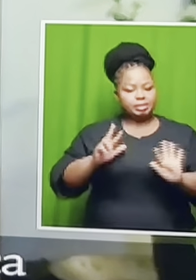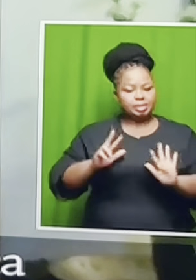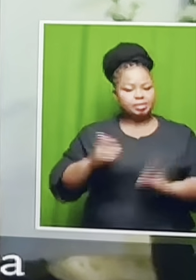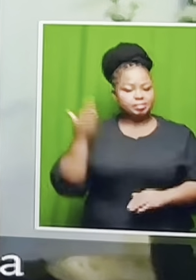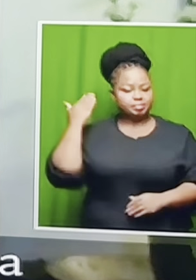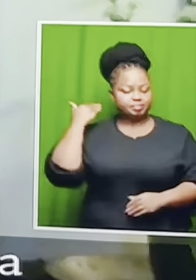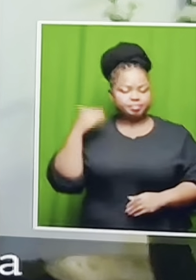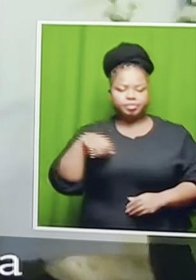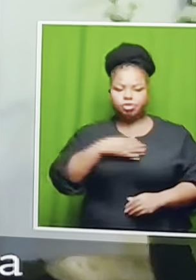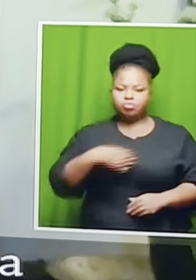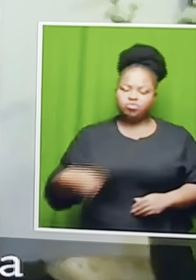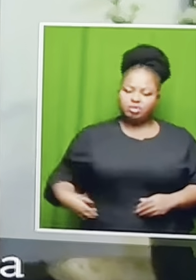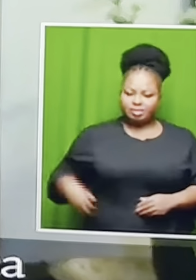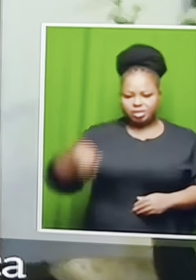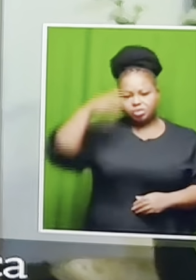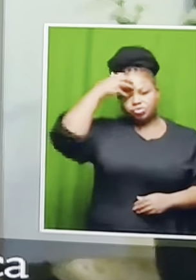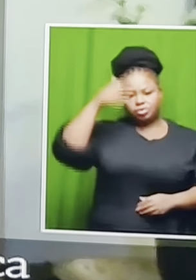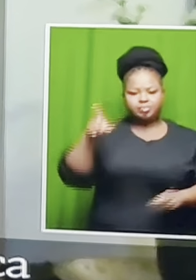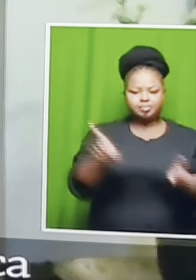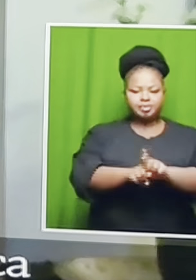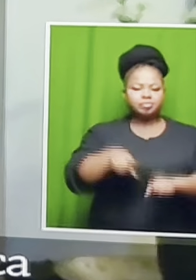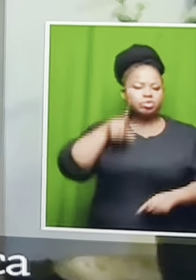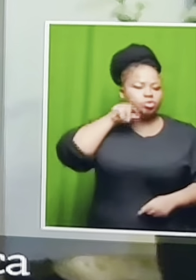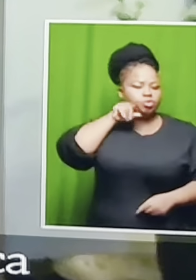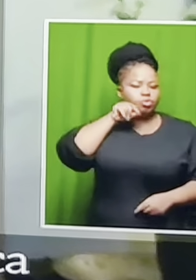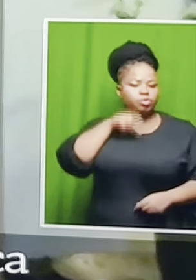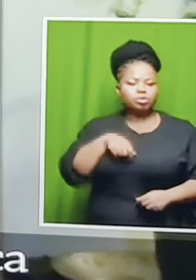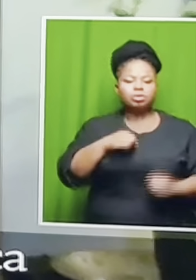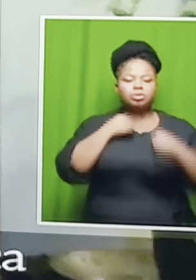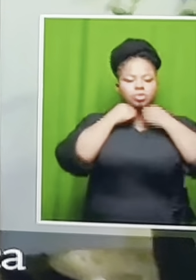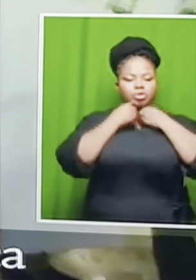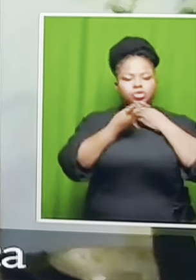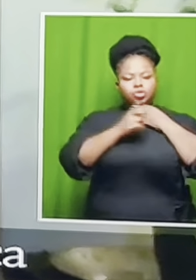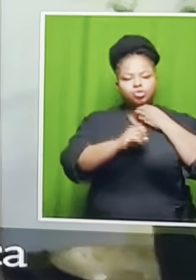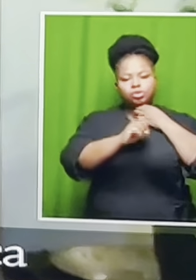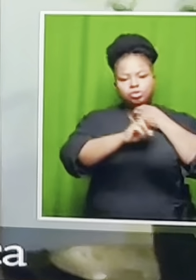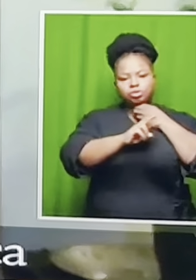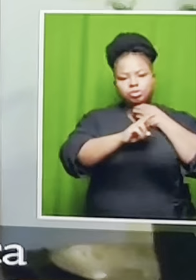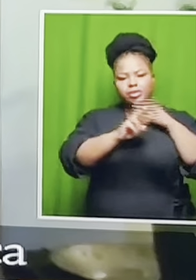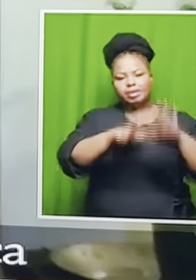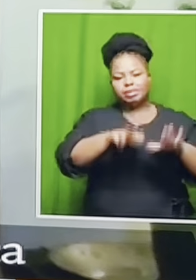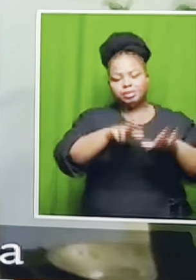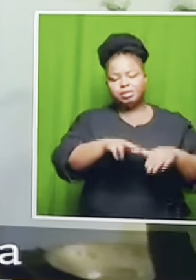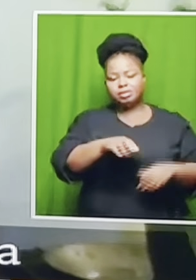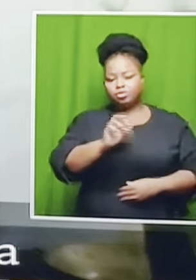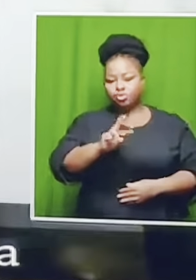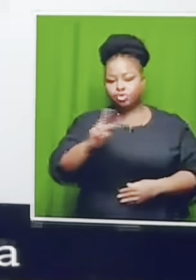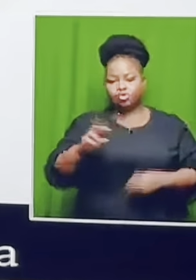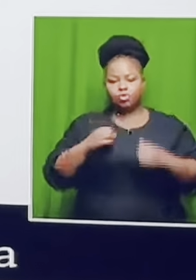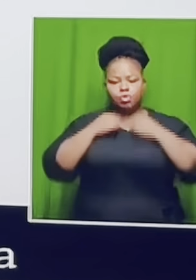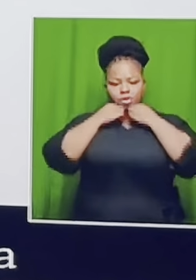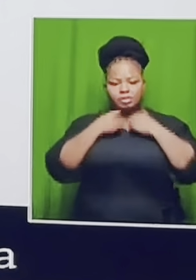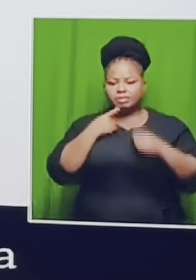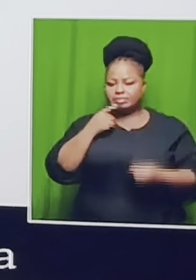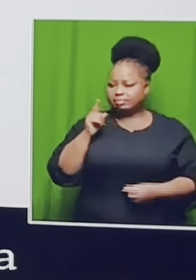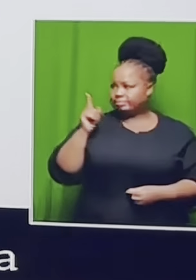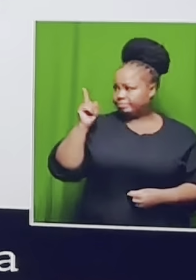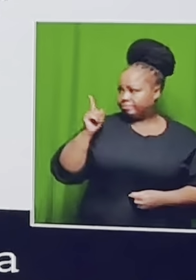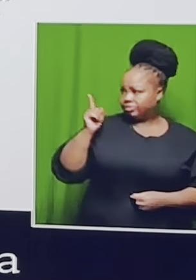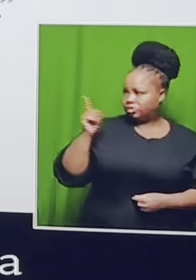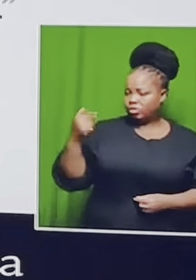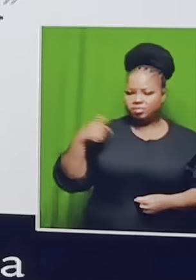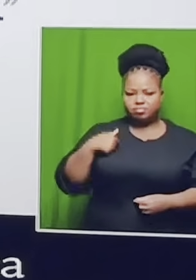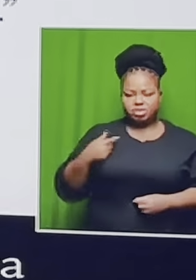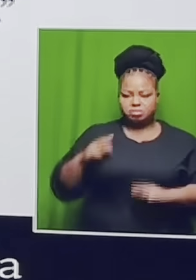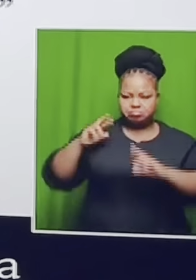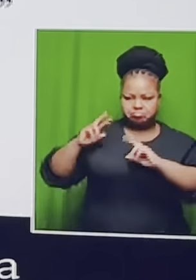president, Sakina, he also tweeted August 22nd, 2018, I've asked my Secretary of State, Mike Pompeo, to closely study